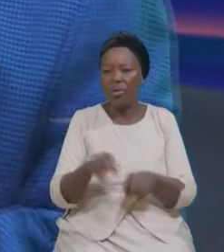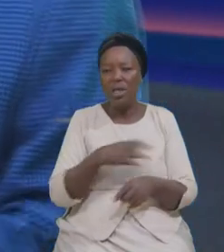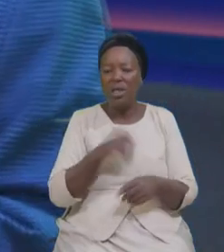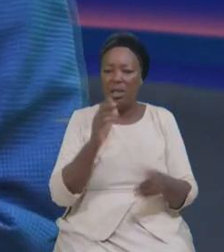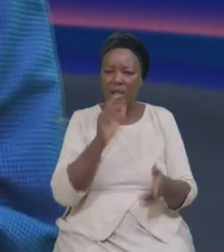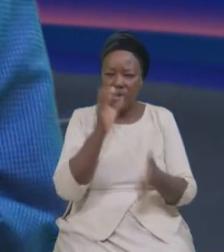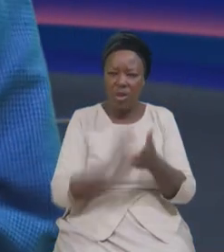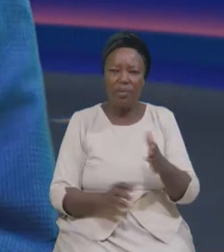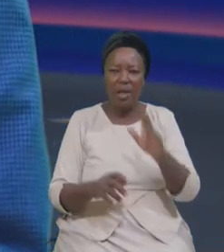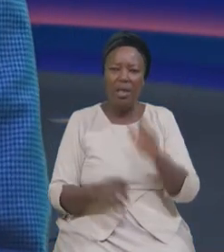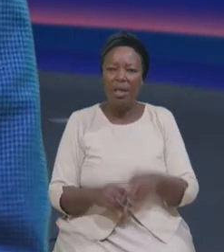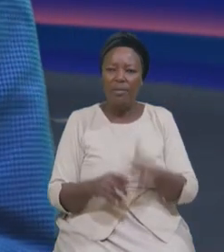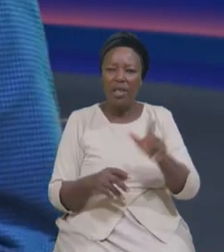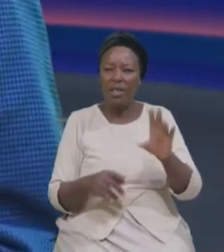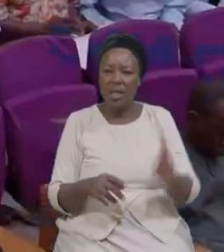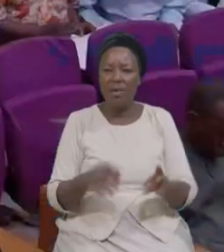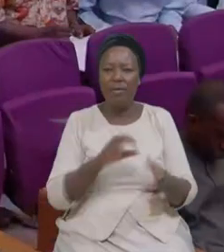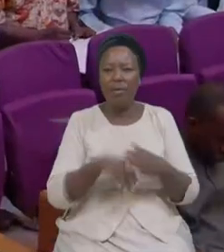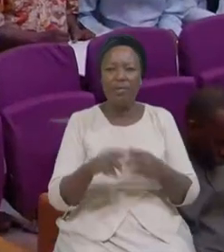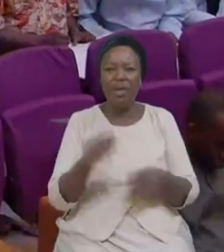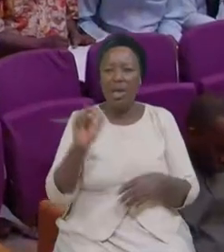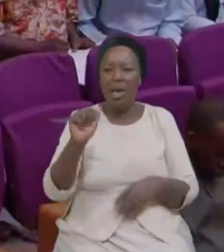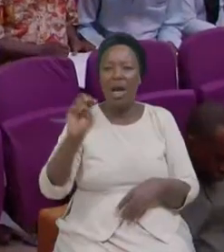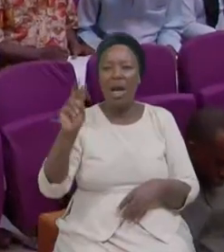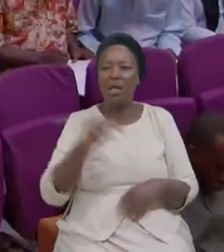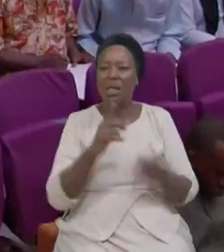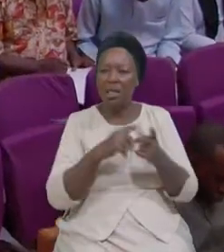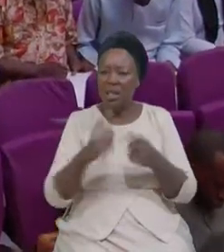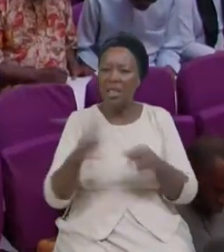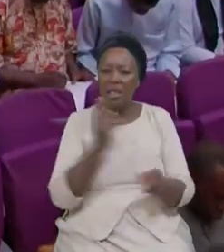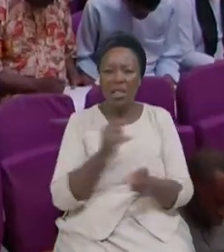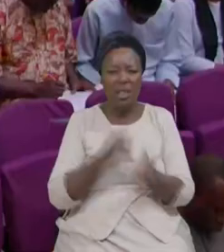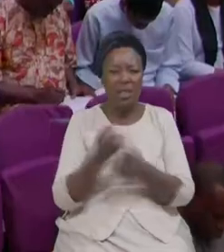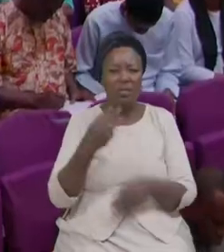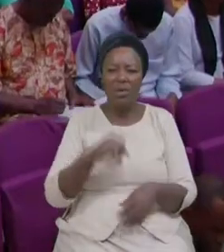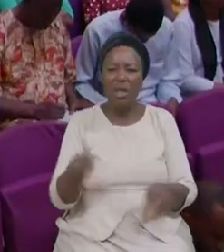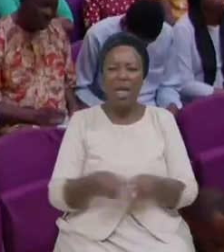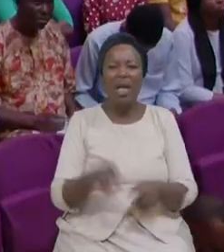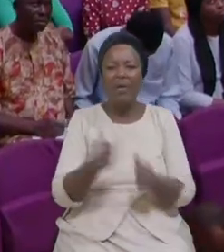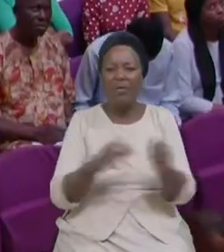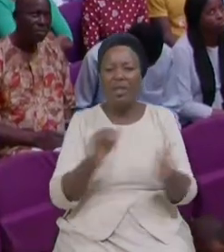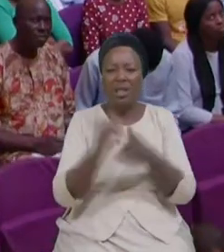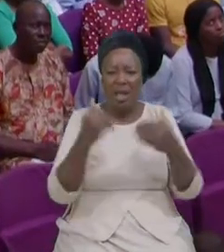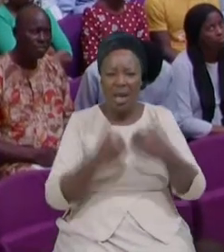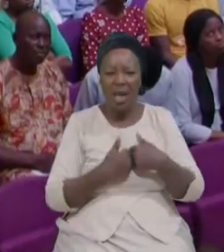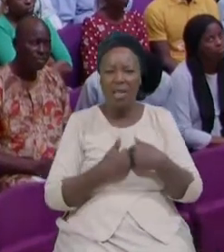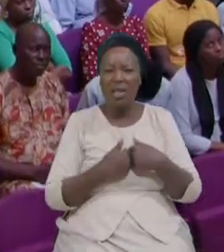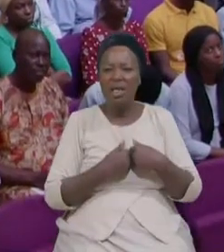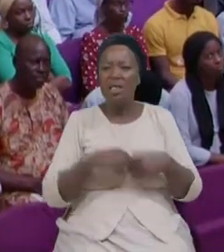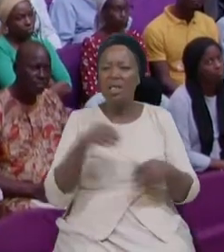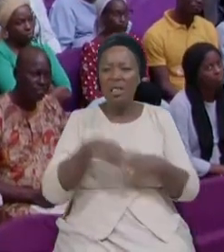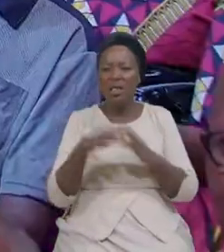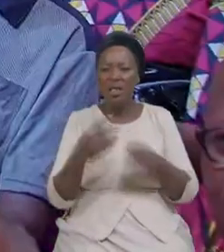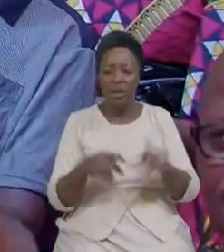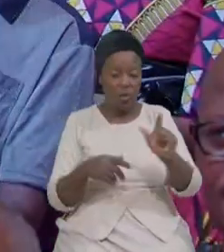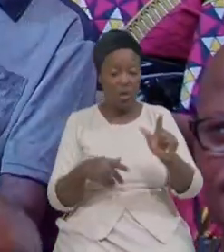of Acts of the Apostles, it was like everything they had in the ship, they threw